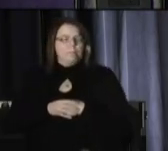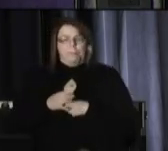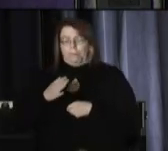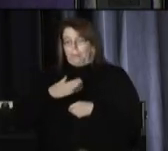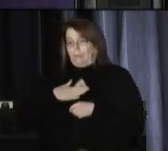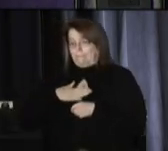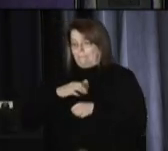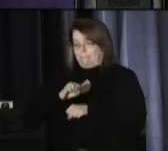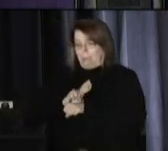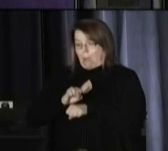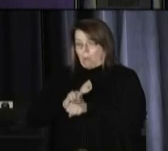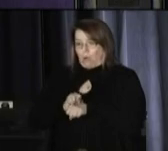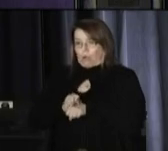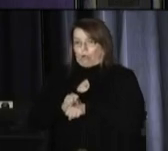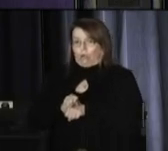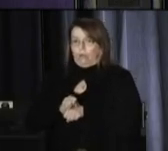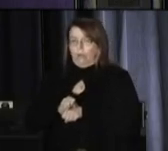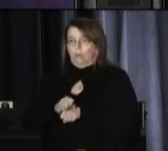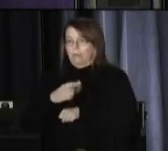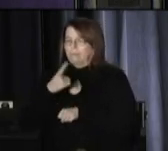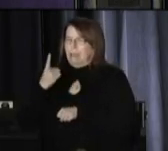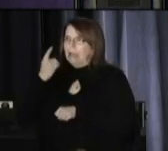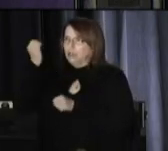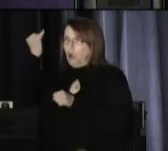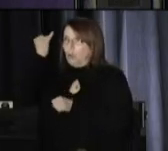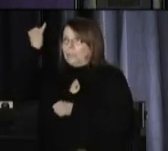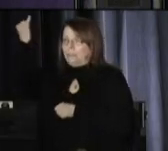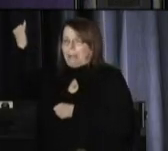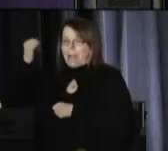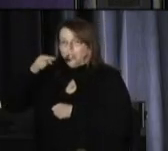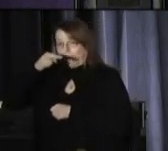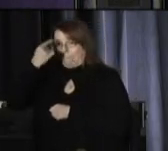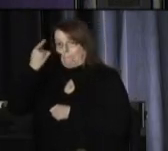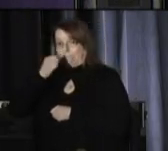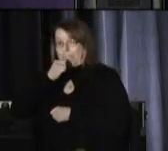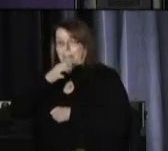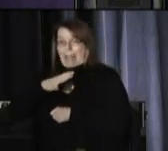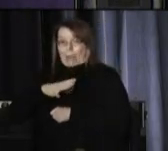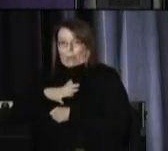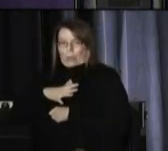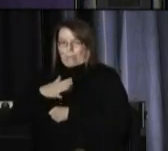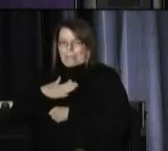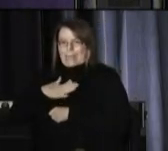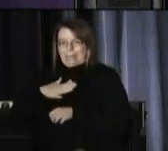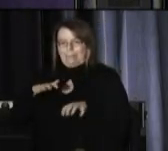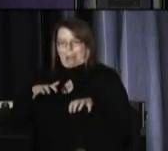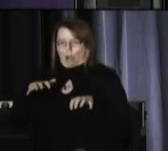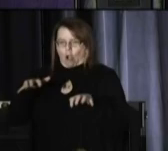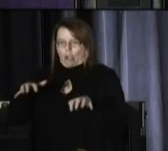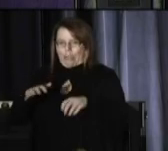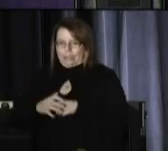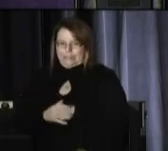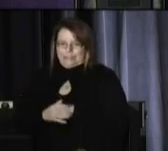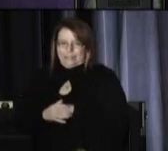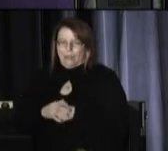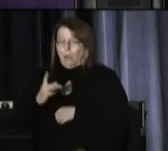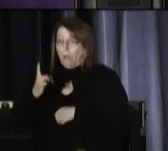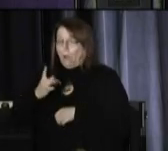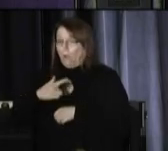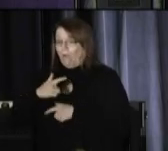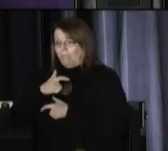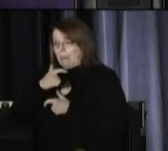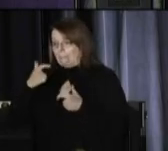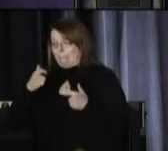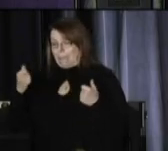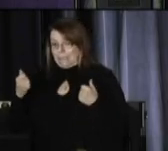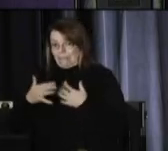my work, I always just imagine black women as my audience. And I, my one of my greatest fears in